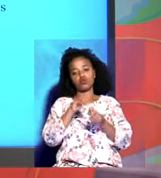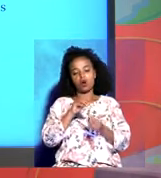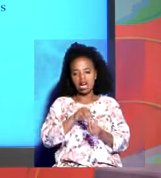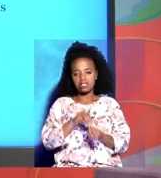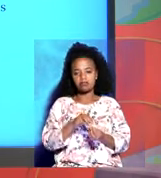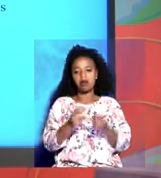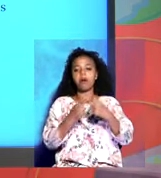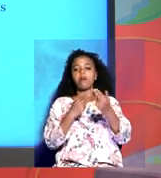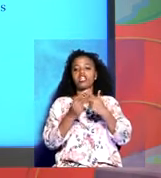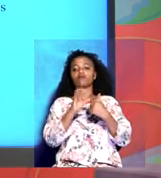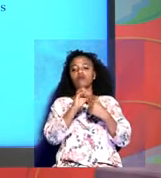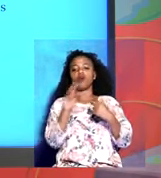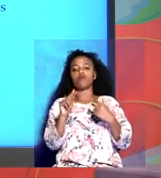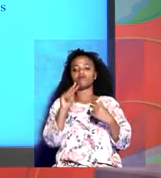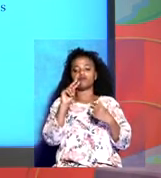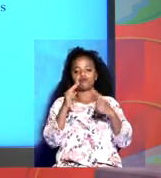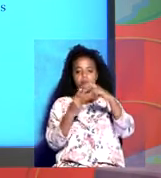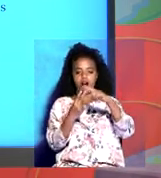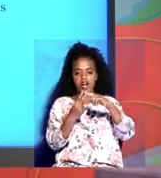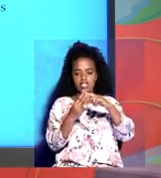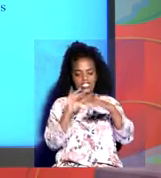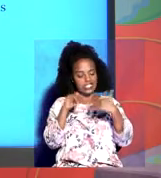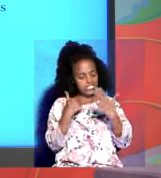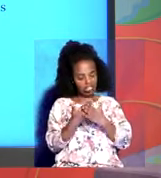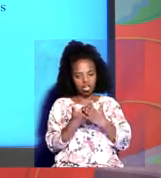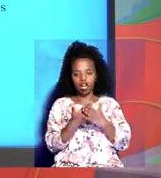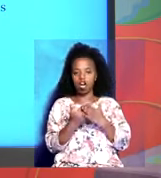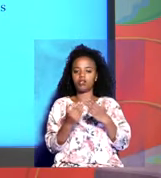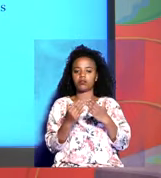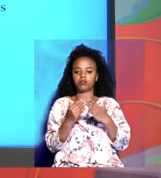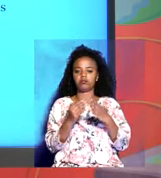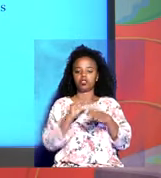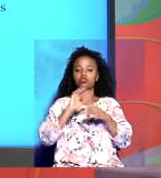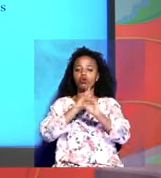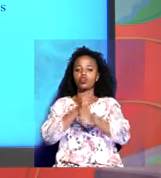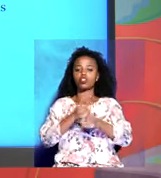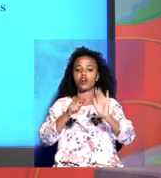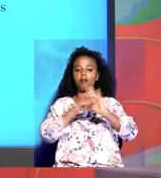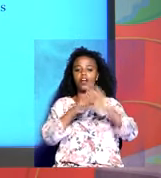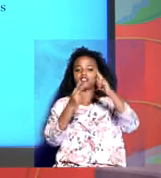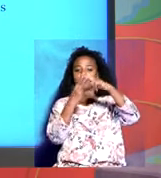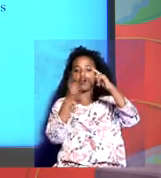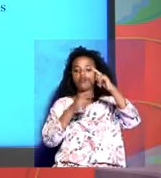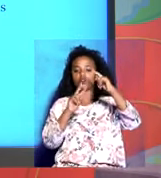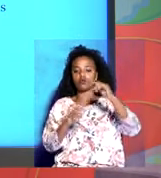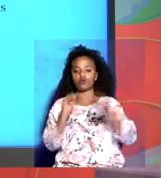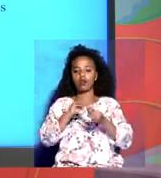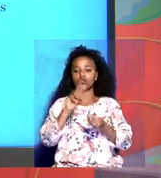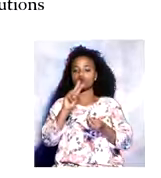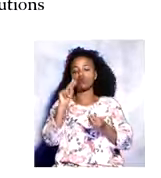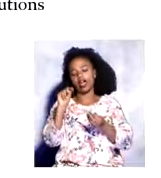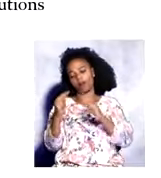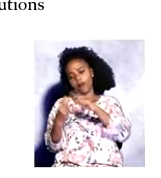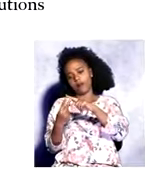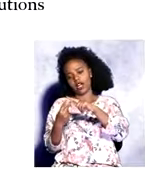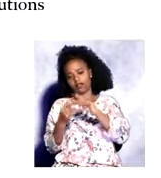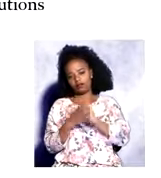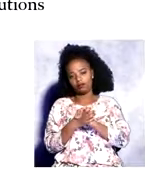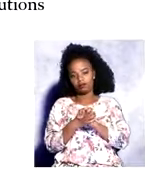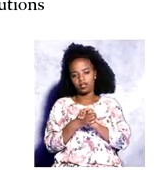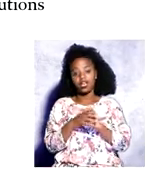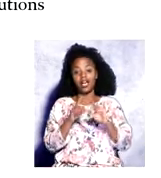to find its general solution. So the general solution will be minus pi over 2 plus 2n pi.